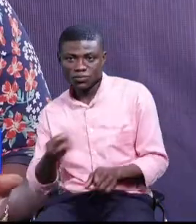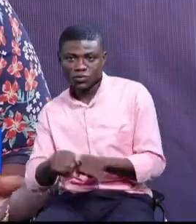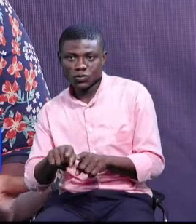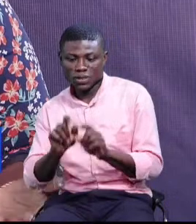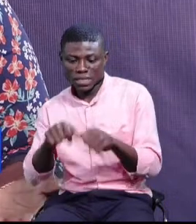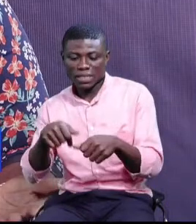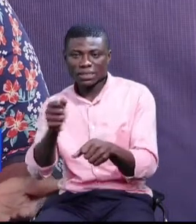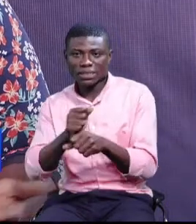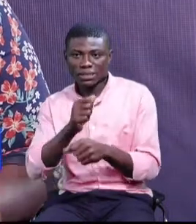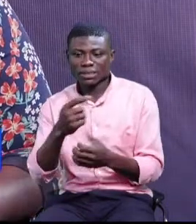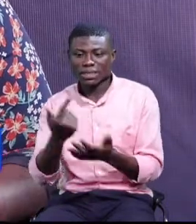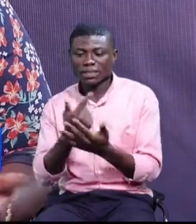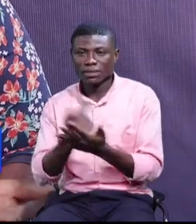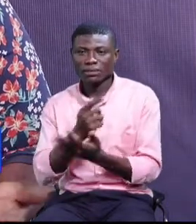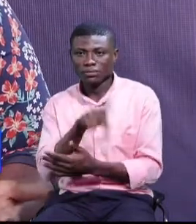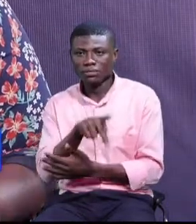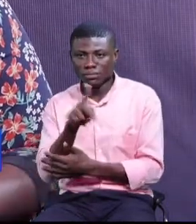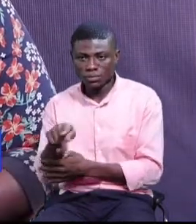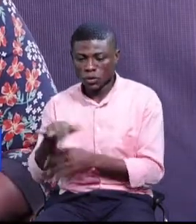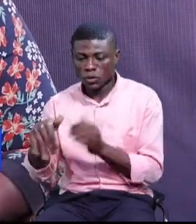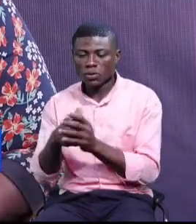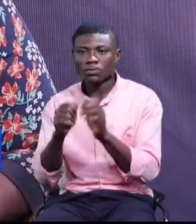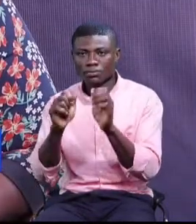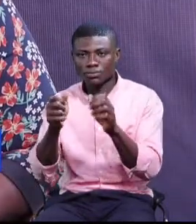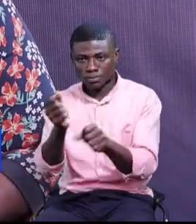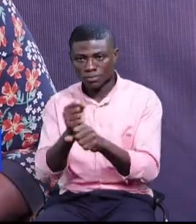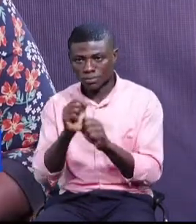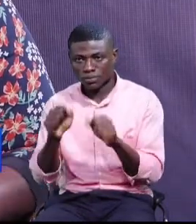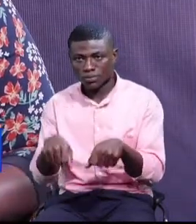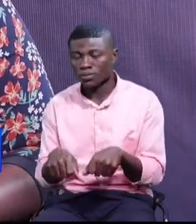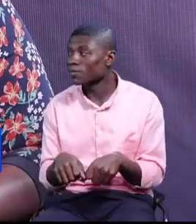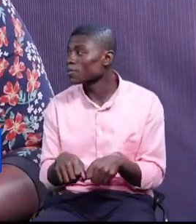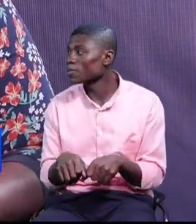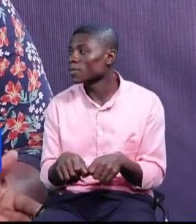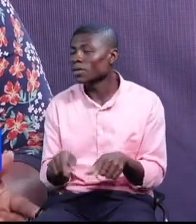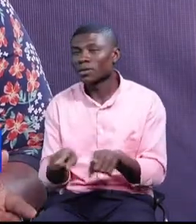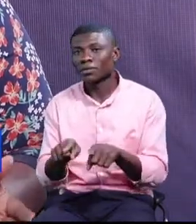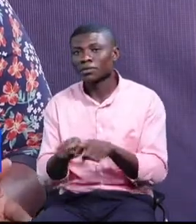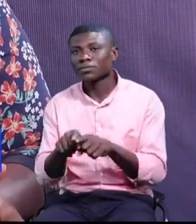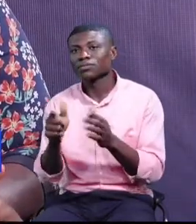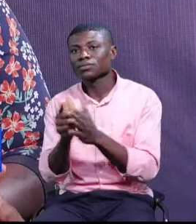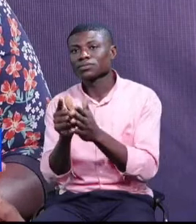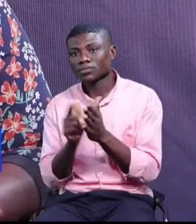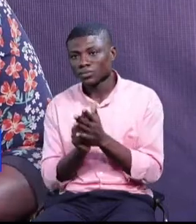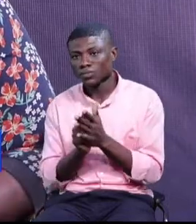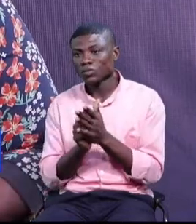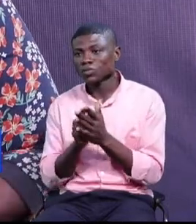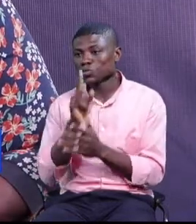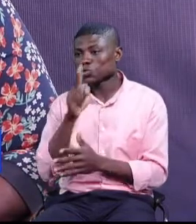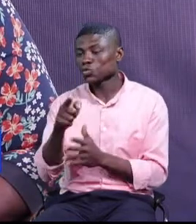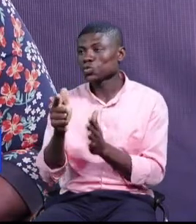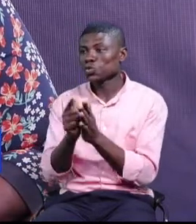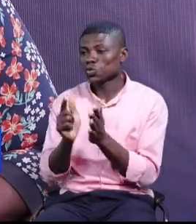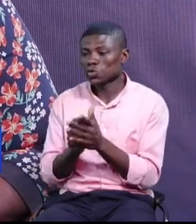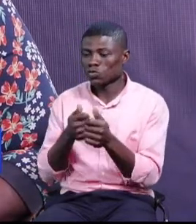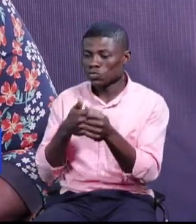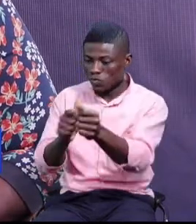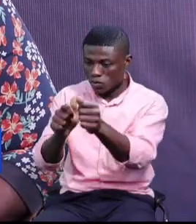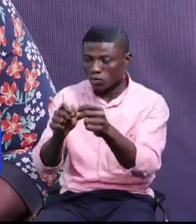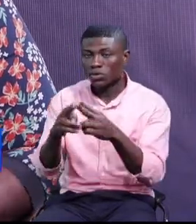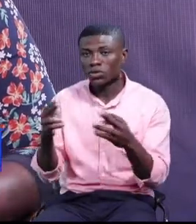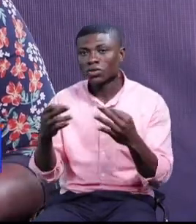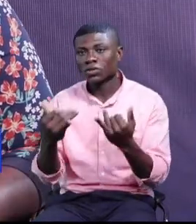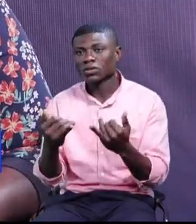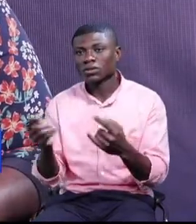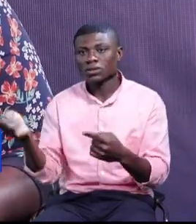Ghanaian passport from there. Save that the law is the law, like I mentioned.